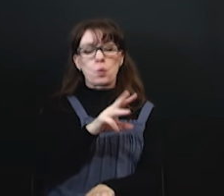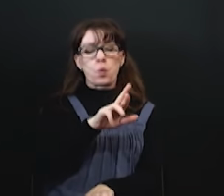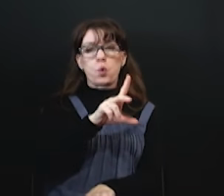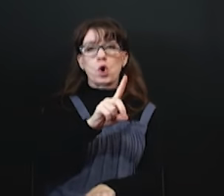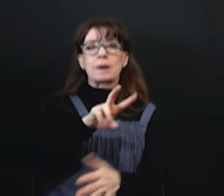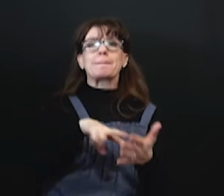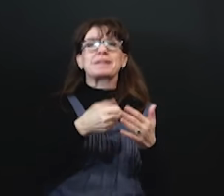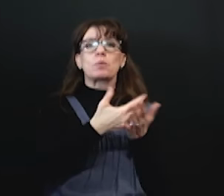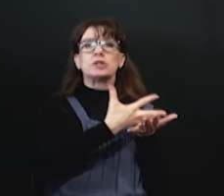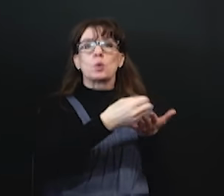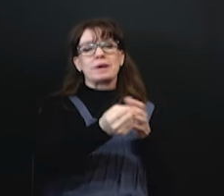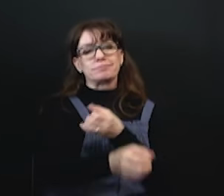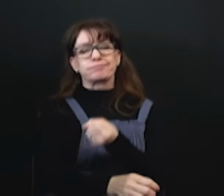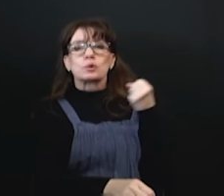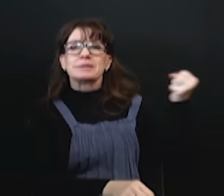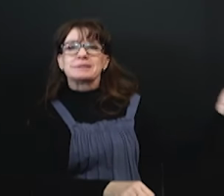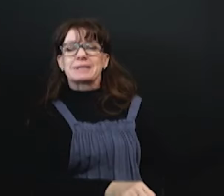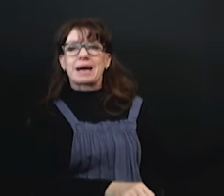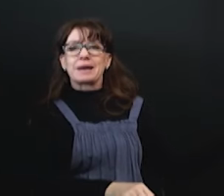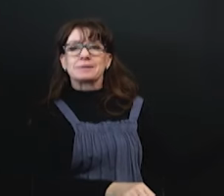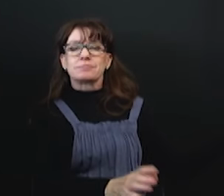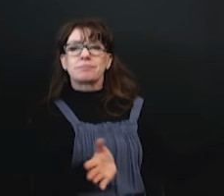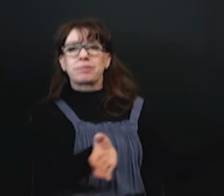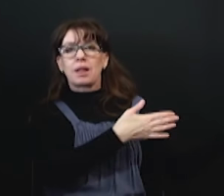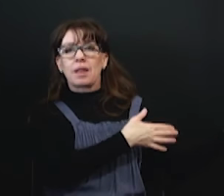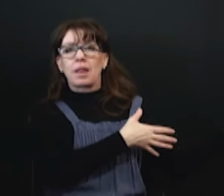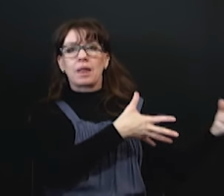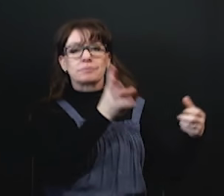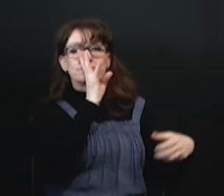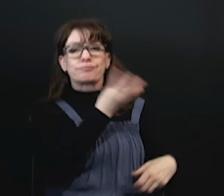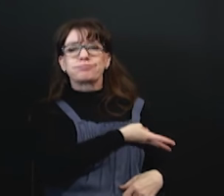with it. I will set it aside. I will bring it to nothing.